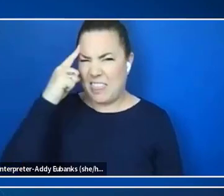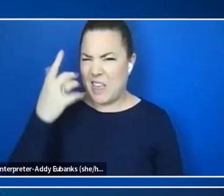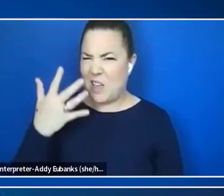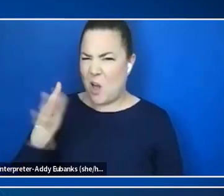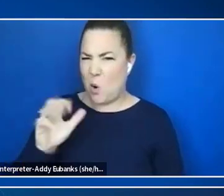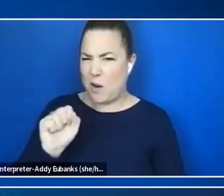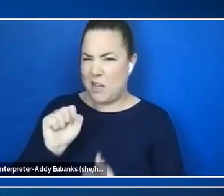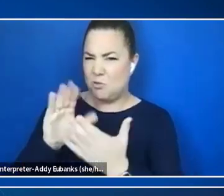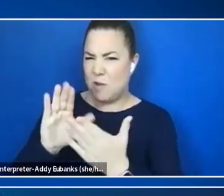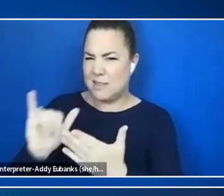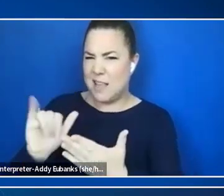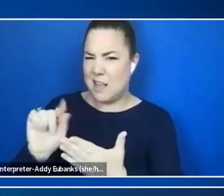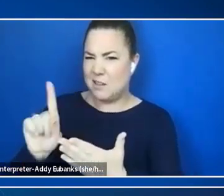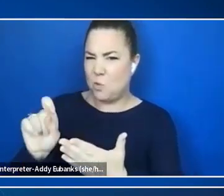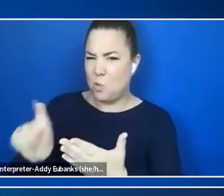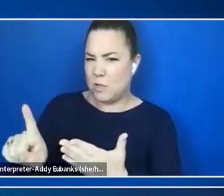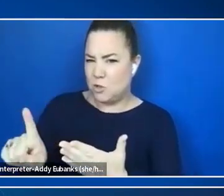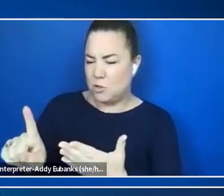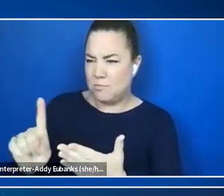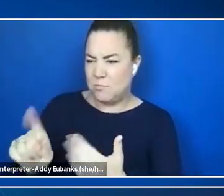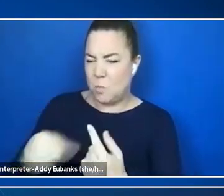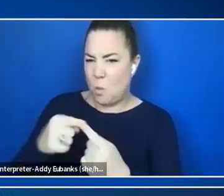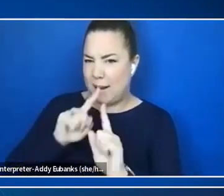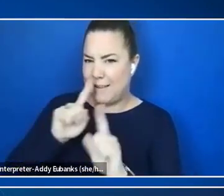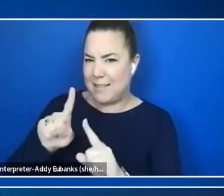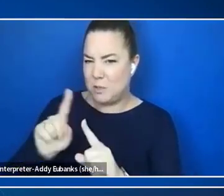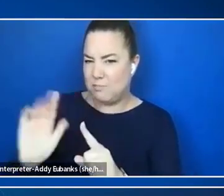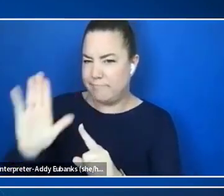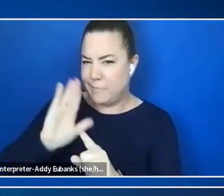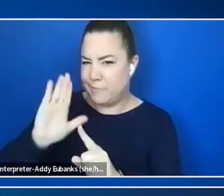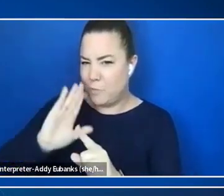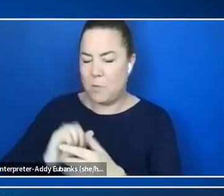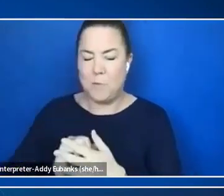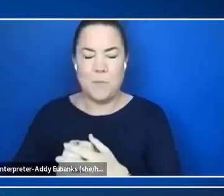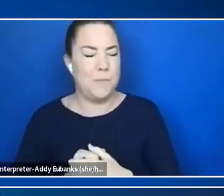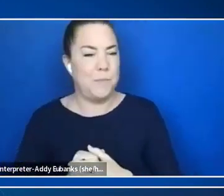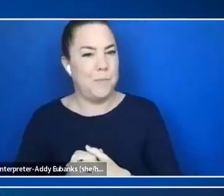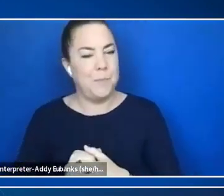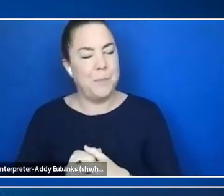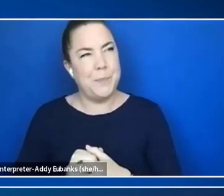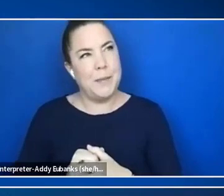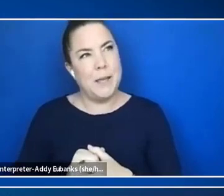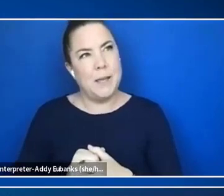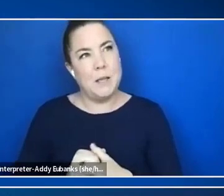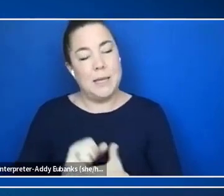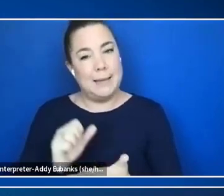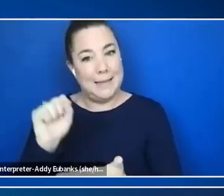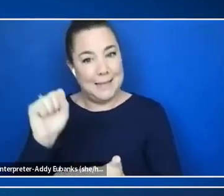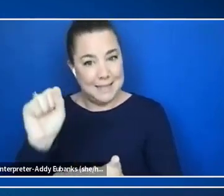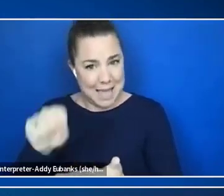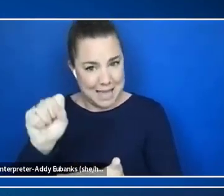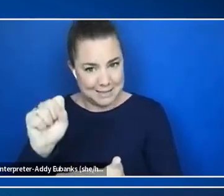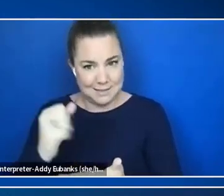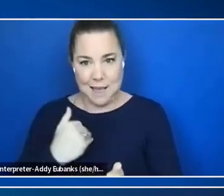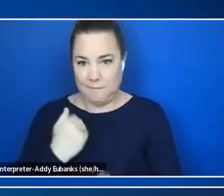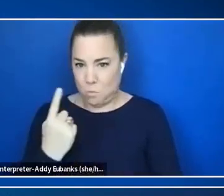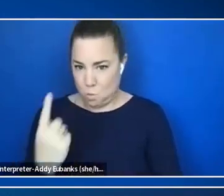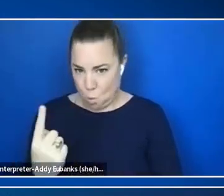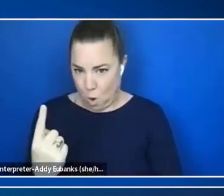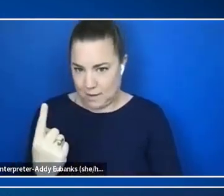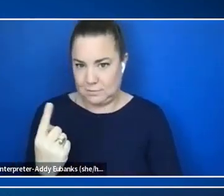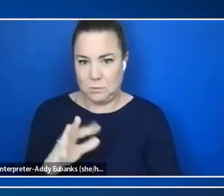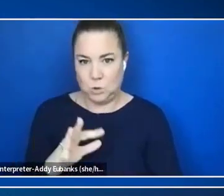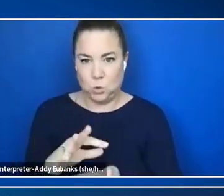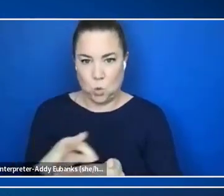answer earlier. This was made up. So yes, so it's just one score,